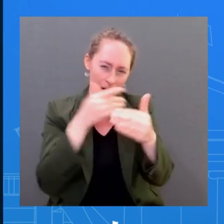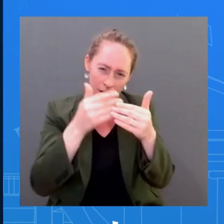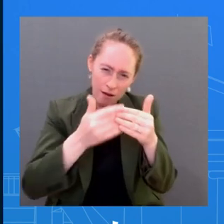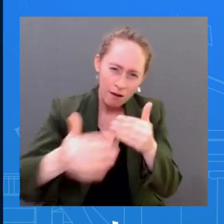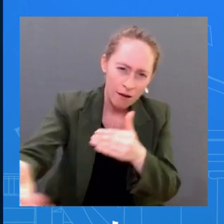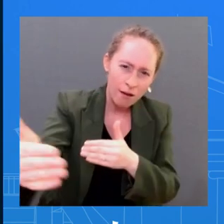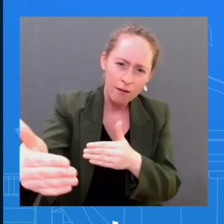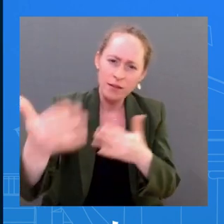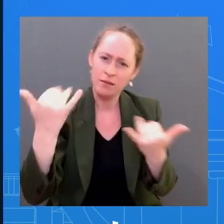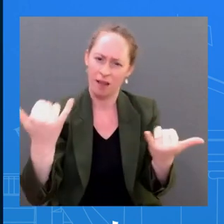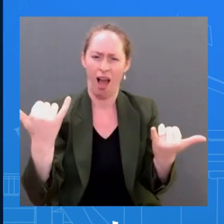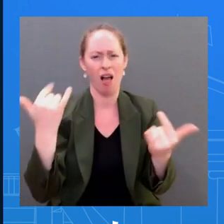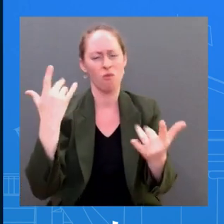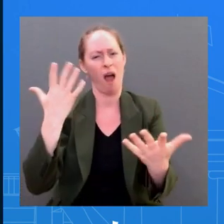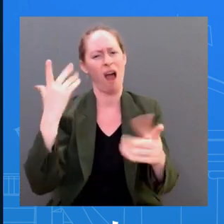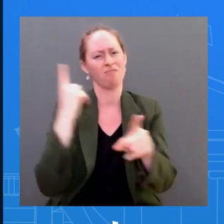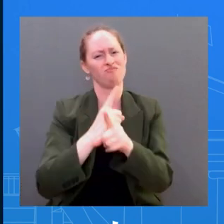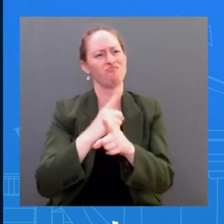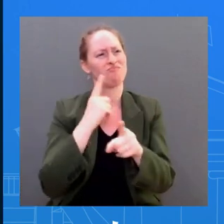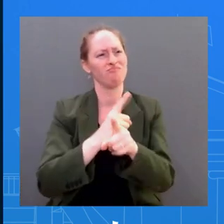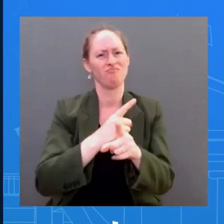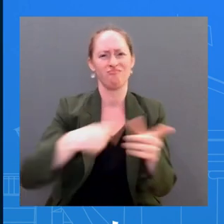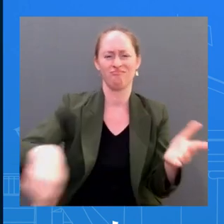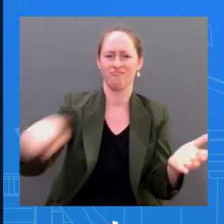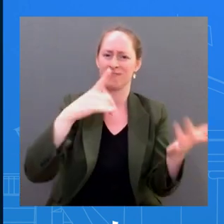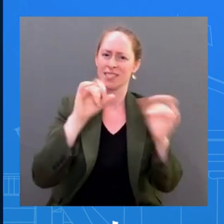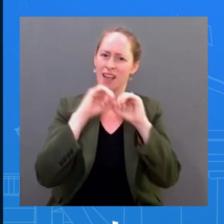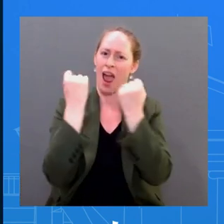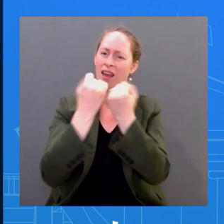Look, is this a cure-all? Hell no.